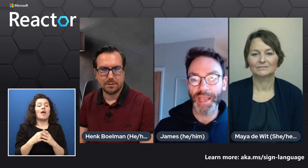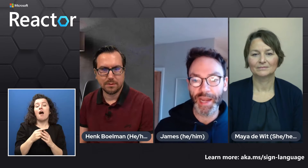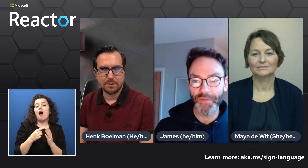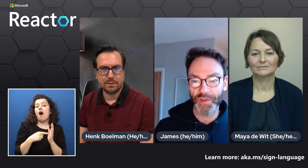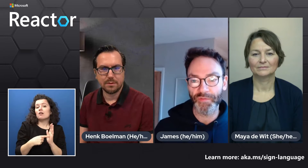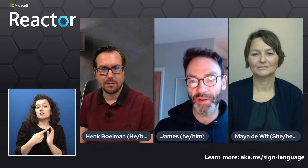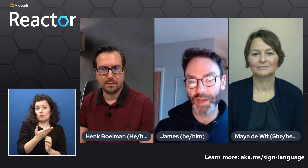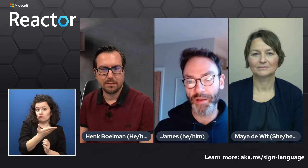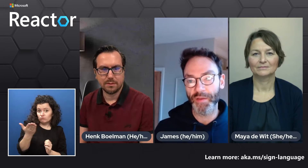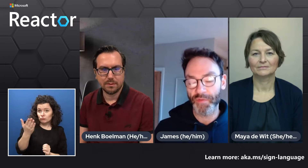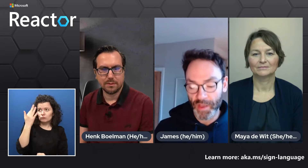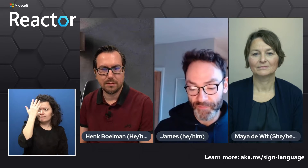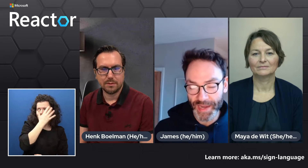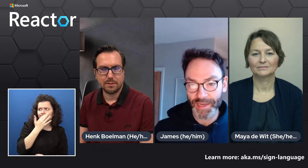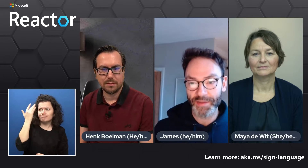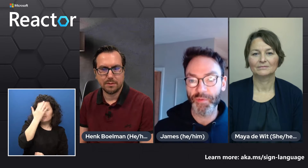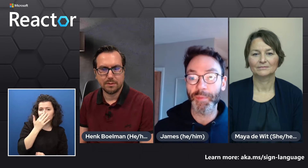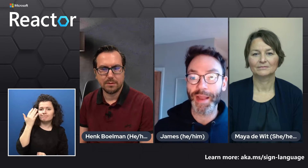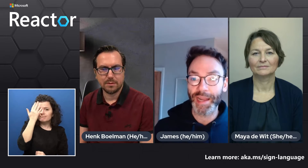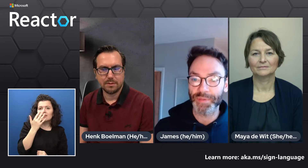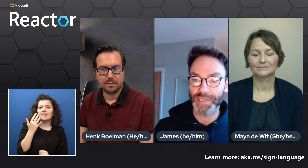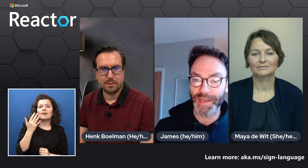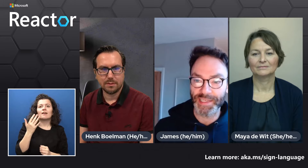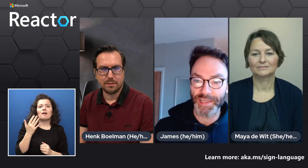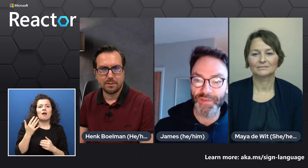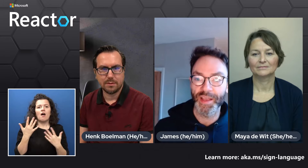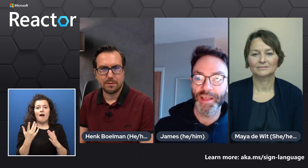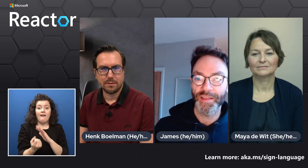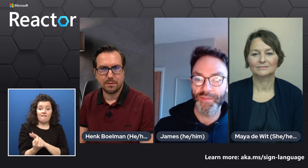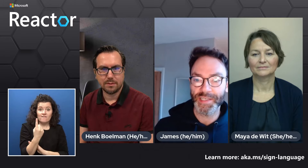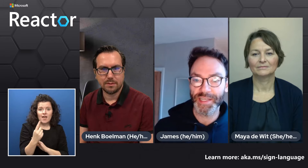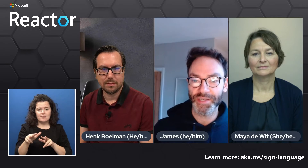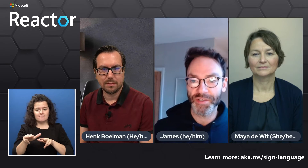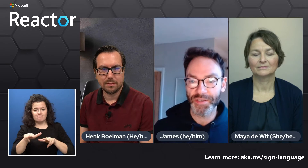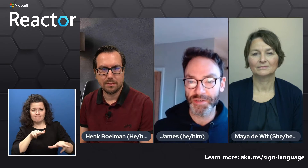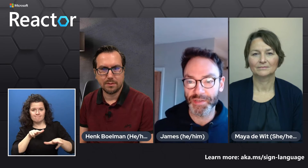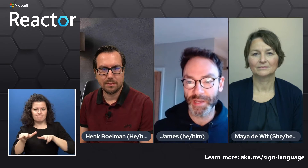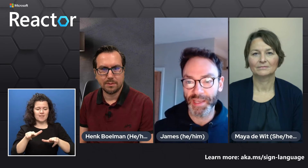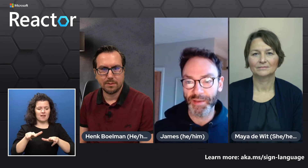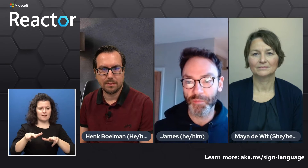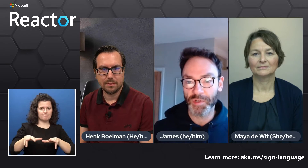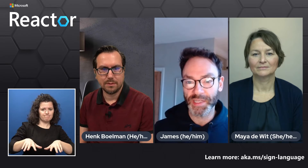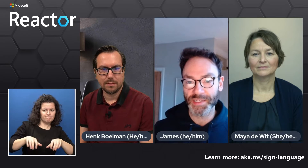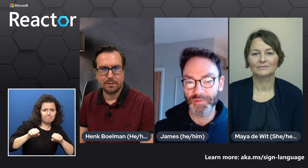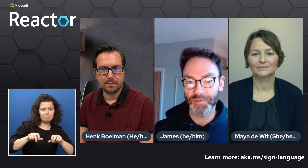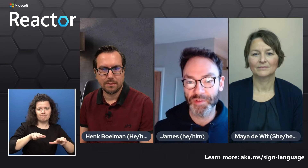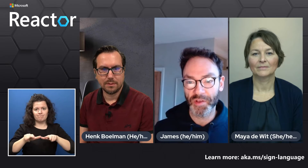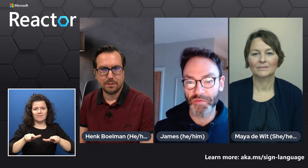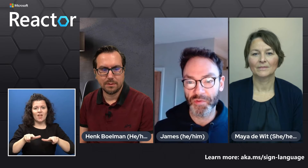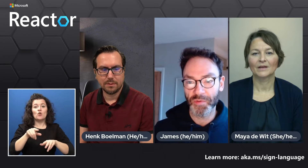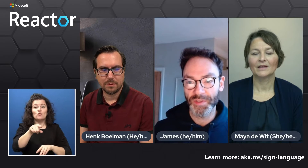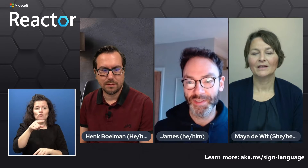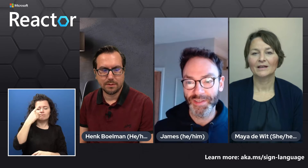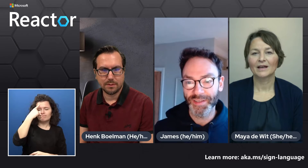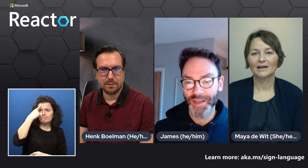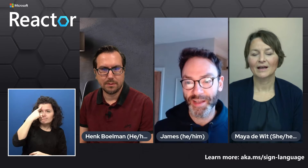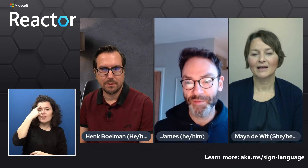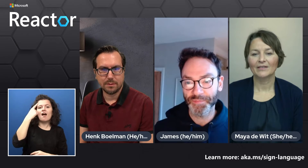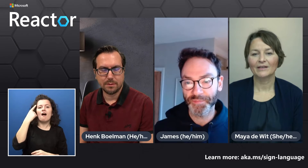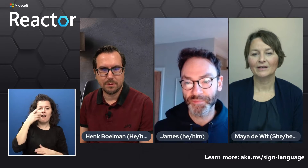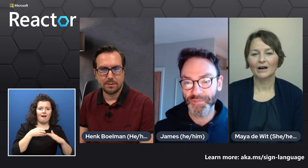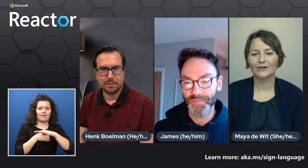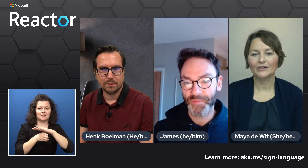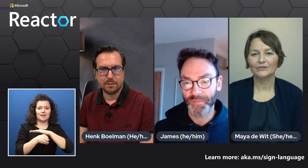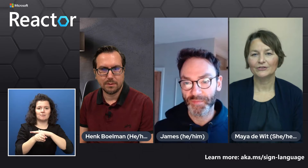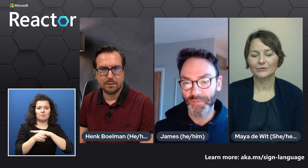at the beginning of your event from a planning perspective, then there's things you can do to make it more accessible overall. Yeah, I